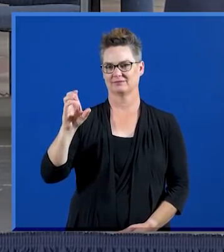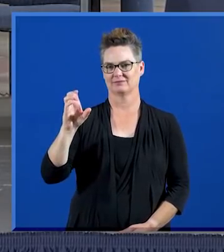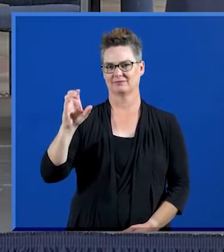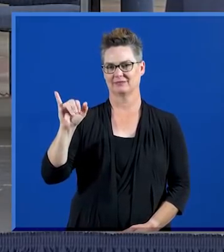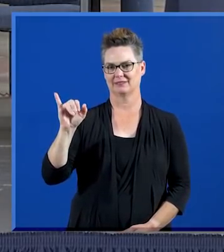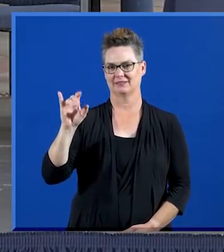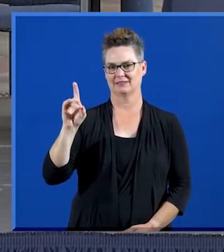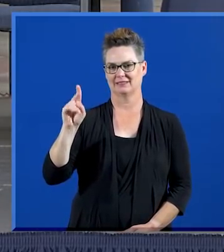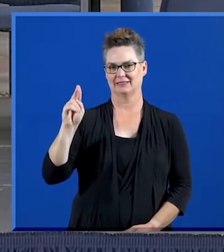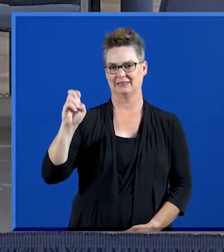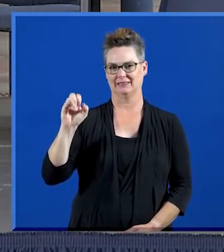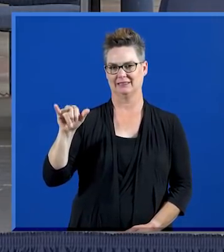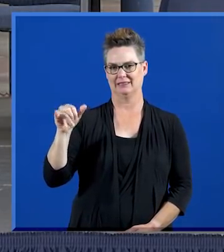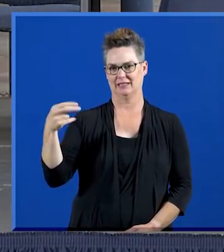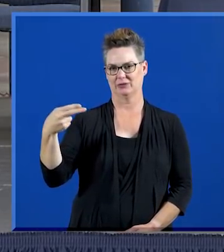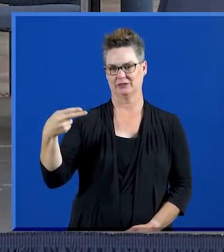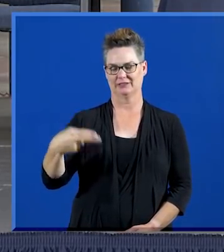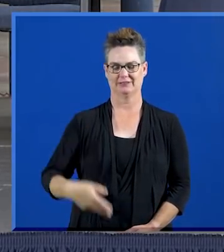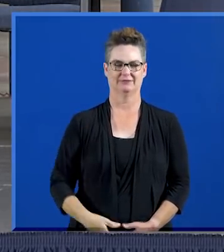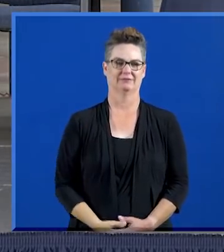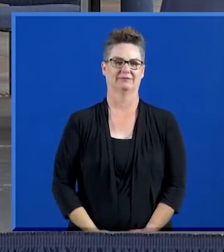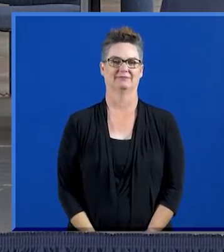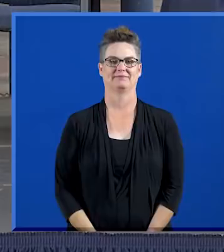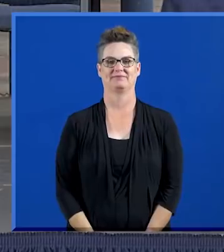Sydney Harrison.